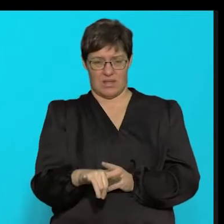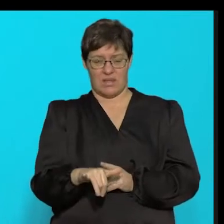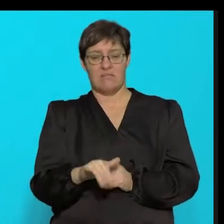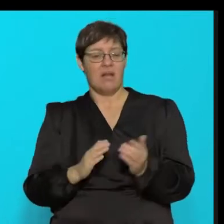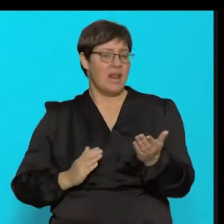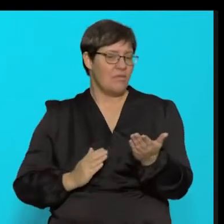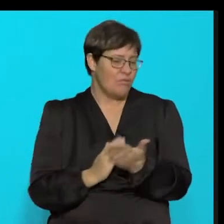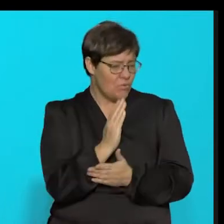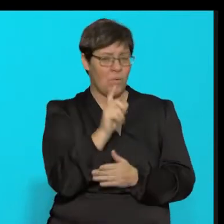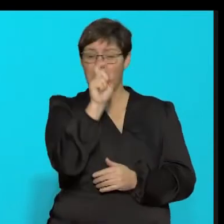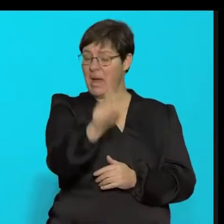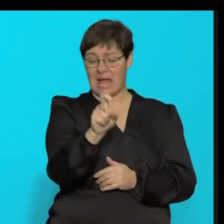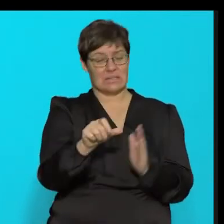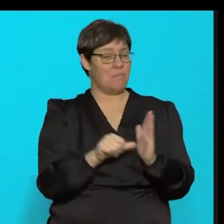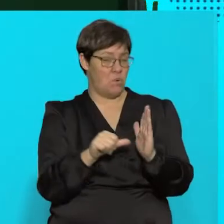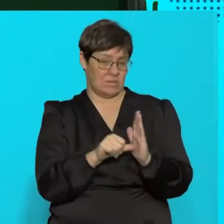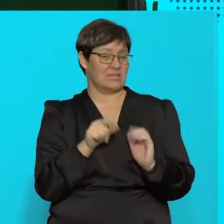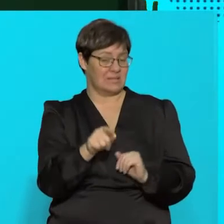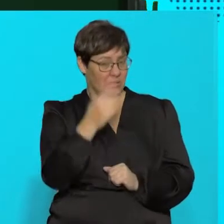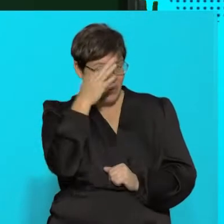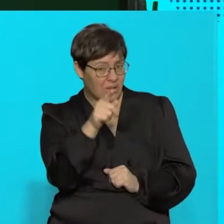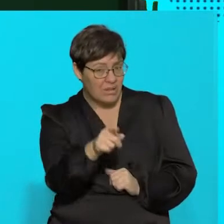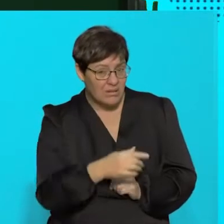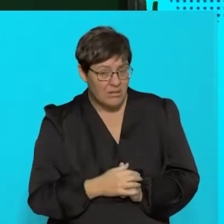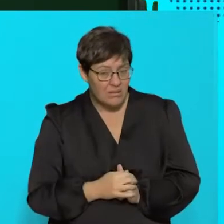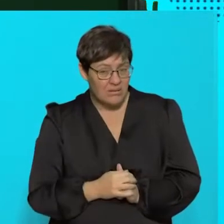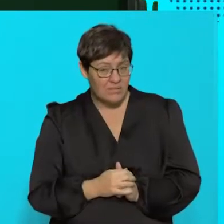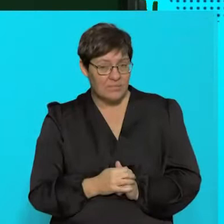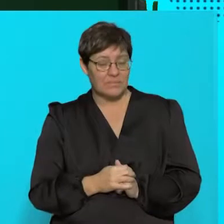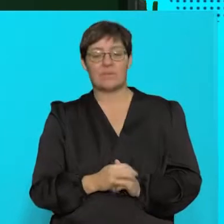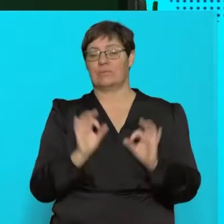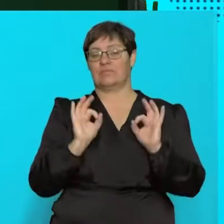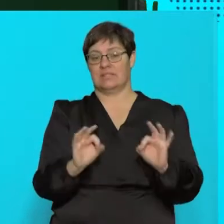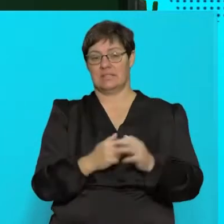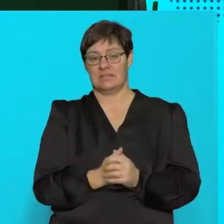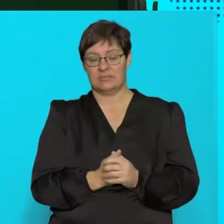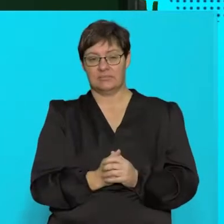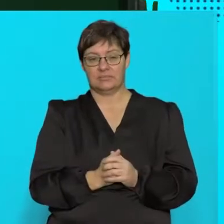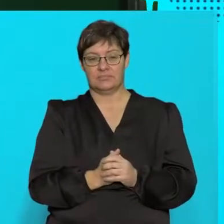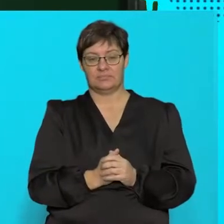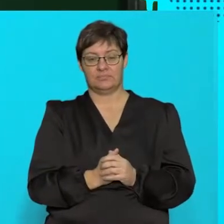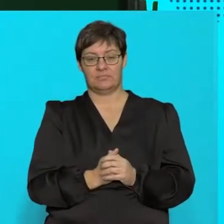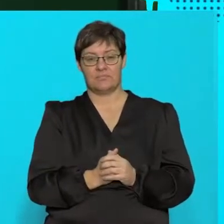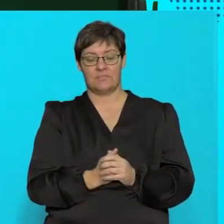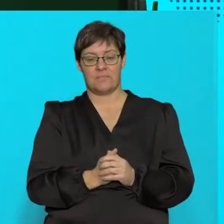y. The line must pass through that. Very, very important. Are we all together? Okay.